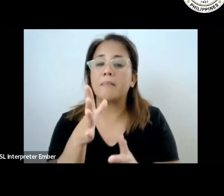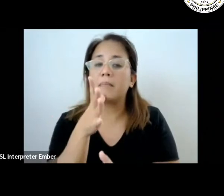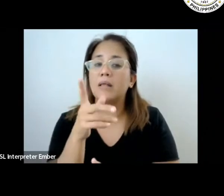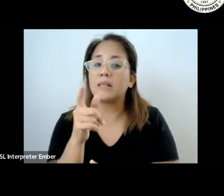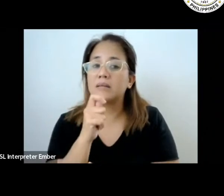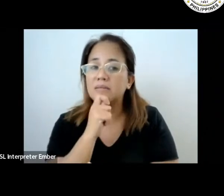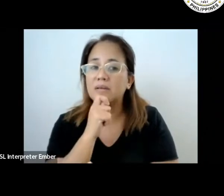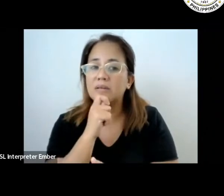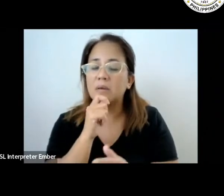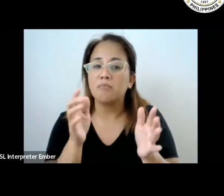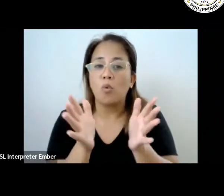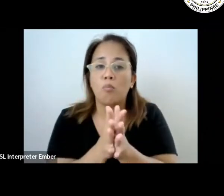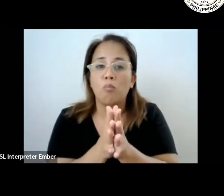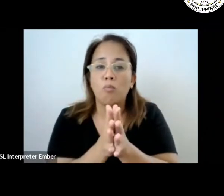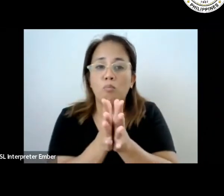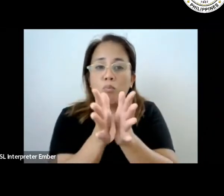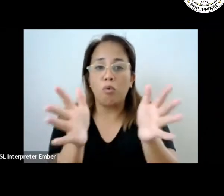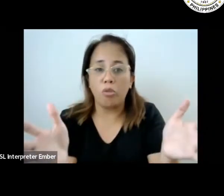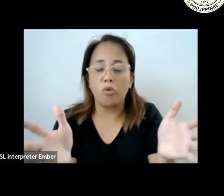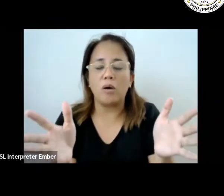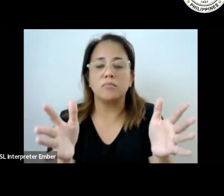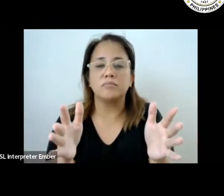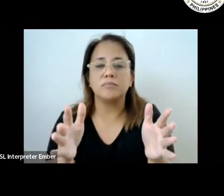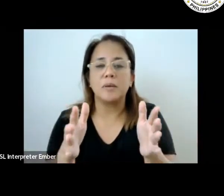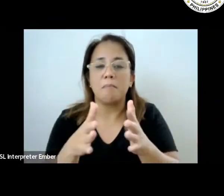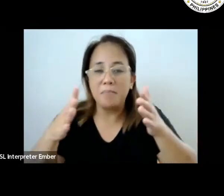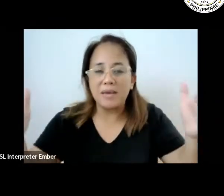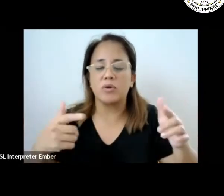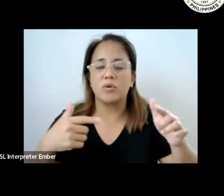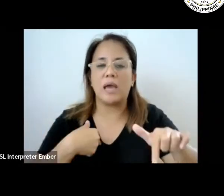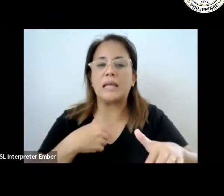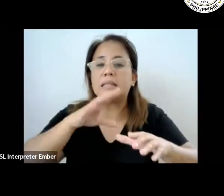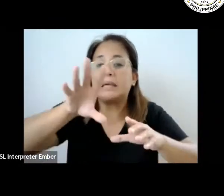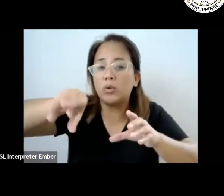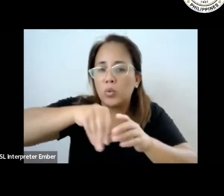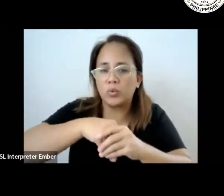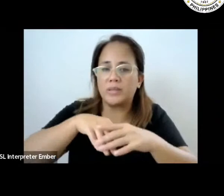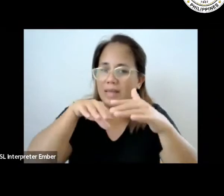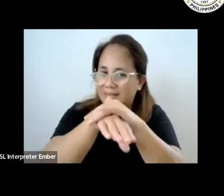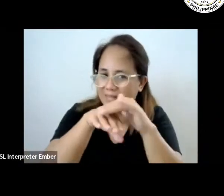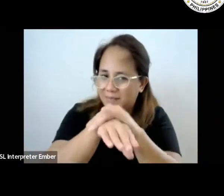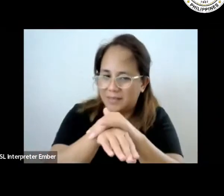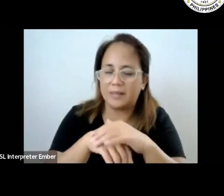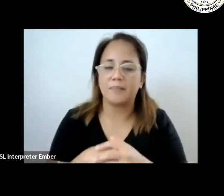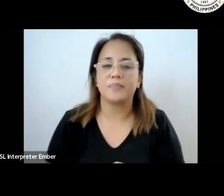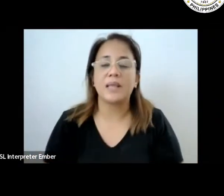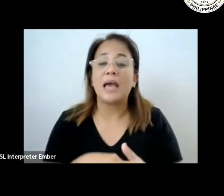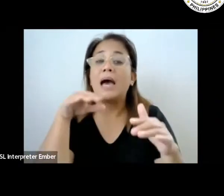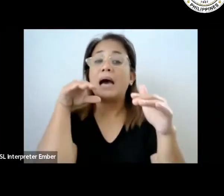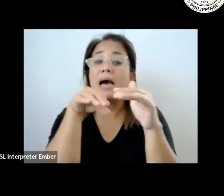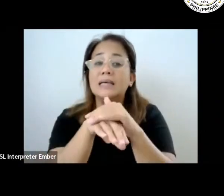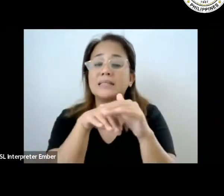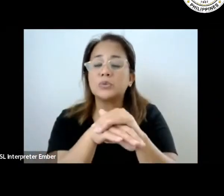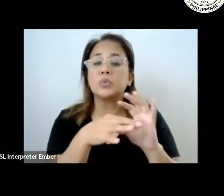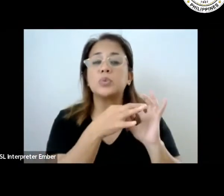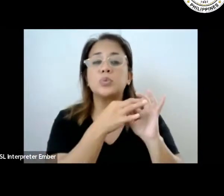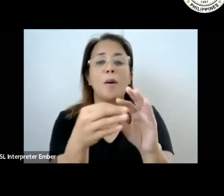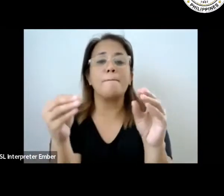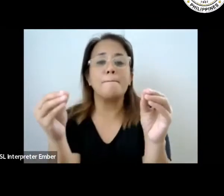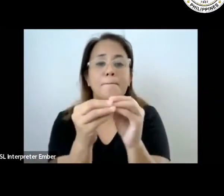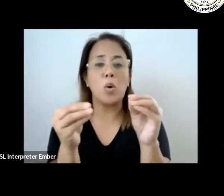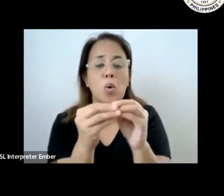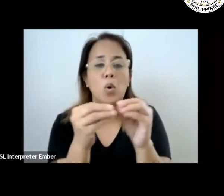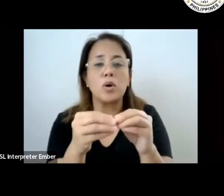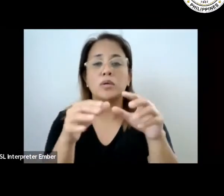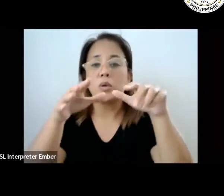much broader and includes accessibility. Also, accessibility relates more to the